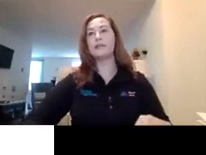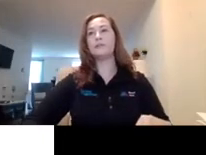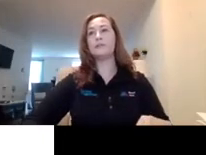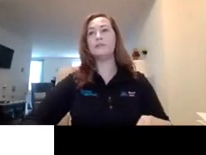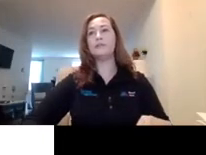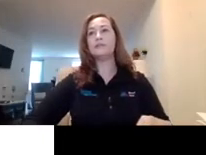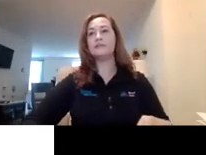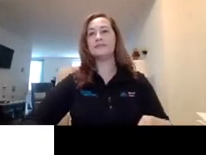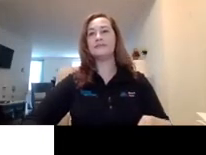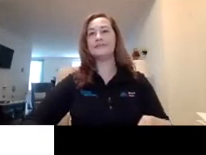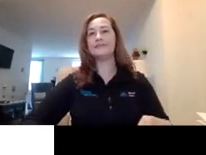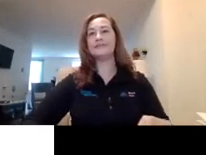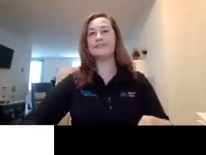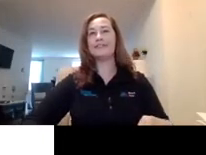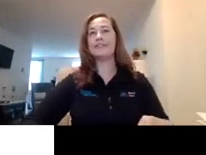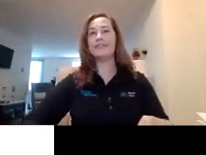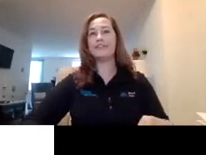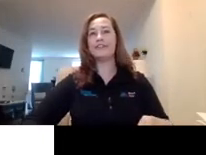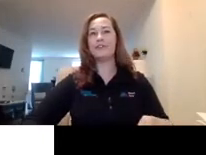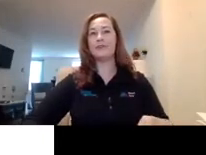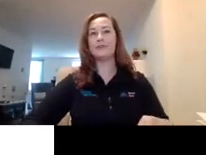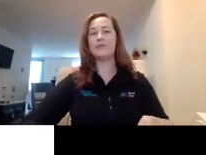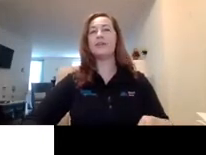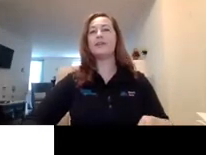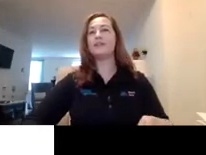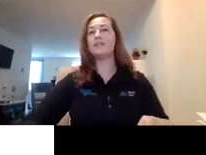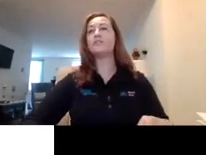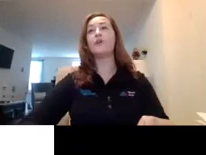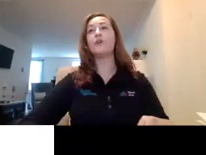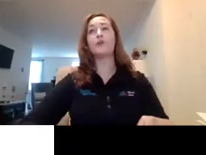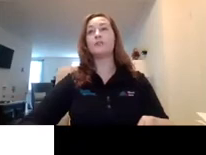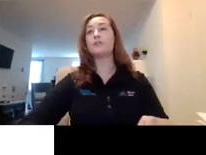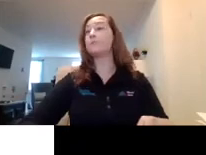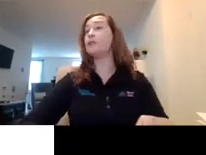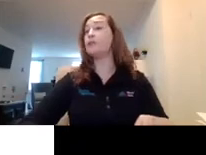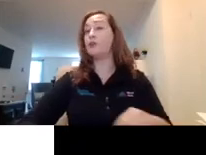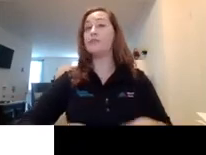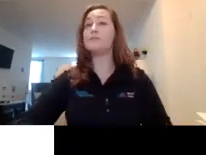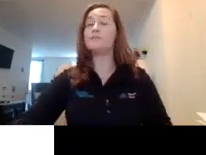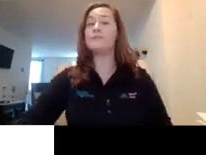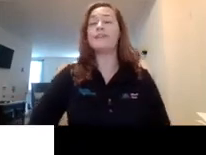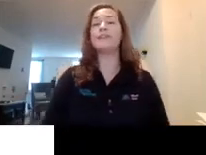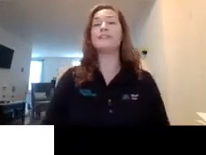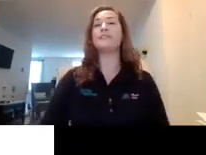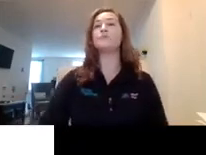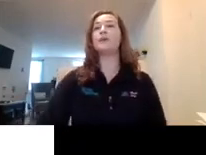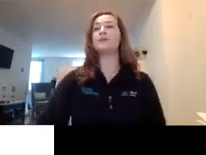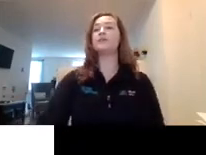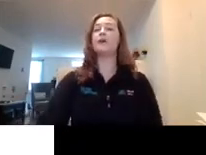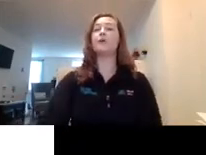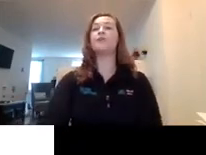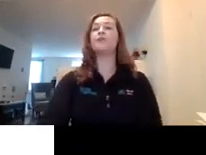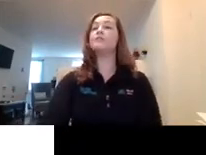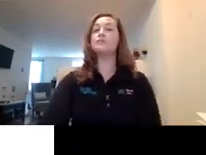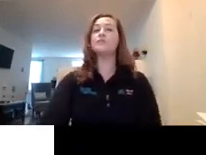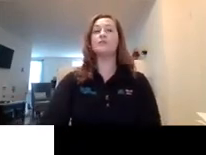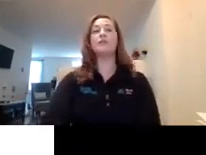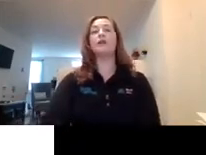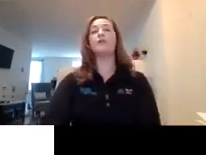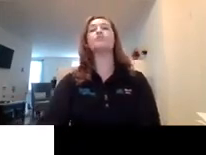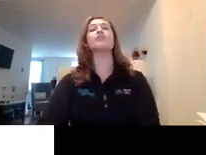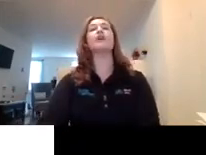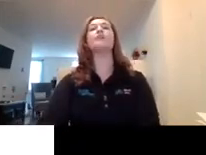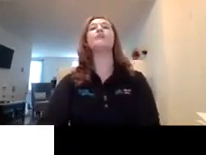Next slide, please. Thank you. This photo is pre-COVID, and this is part of our vendor